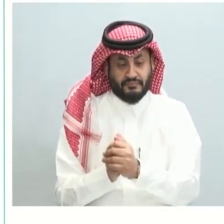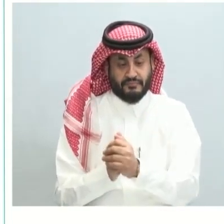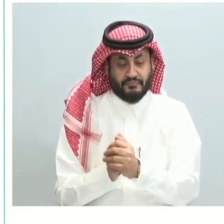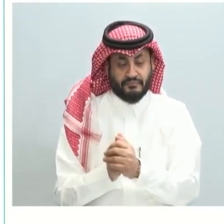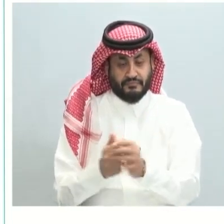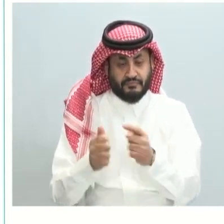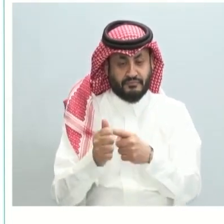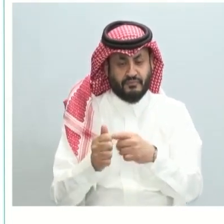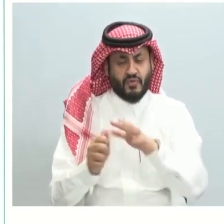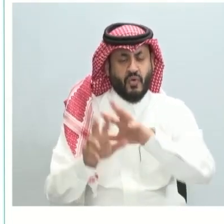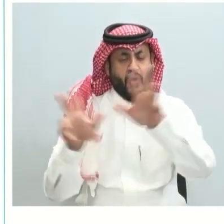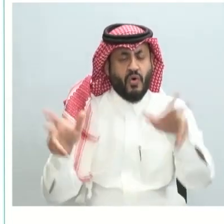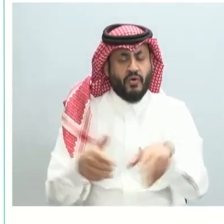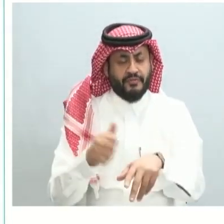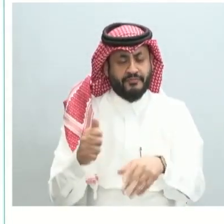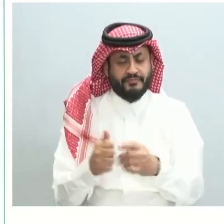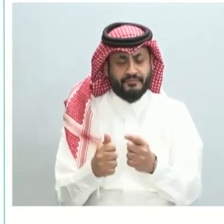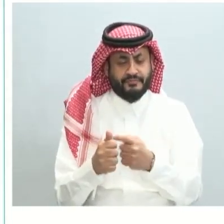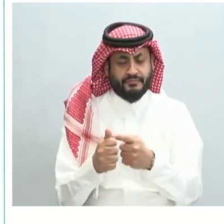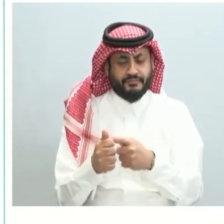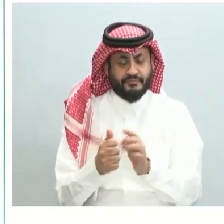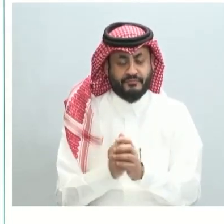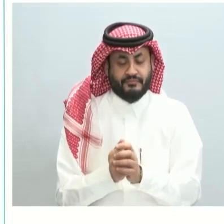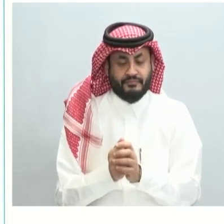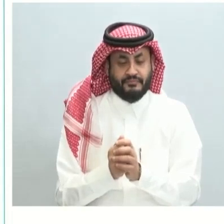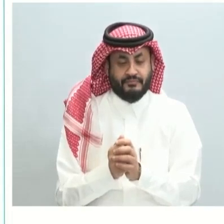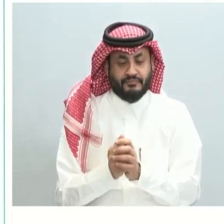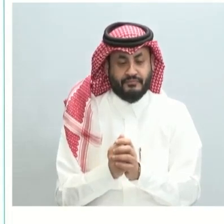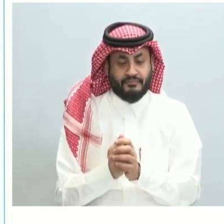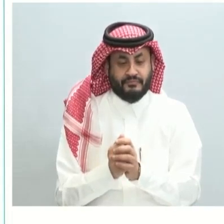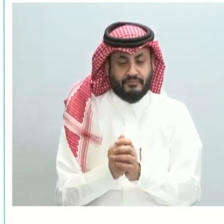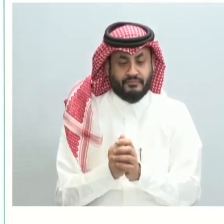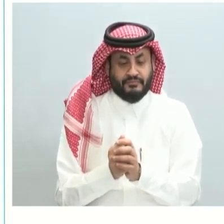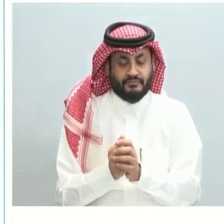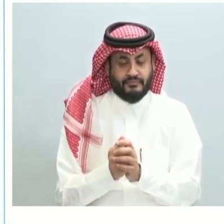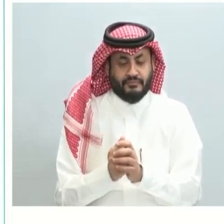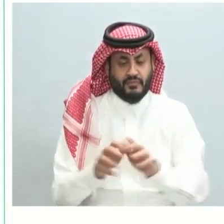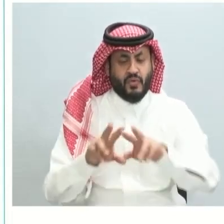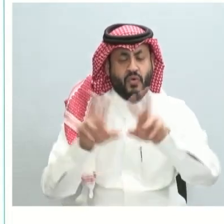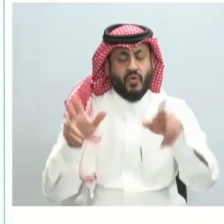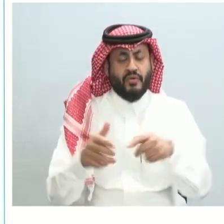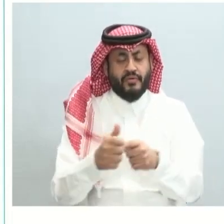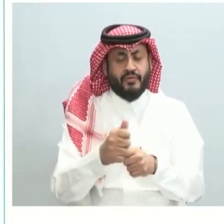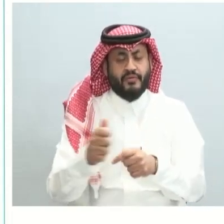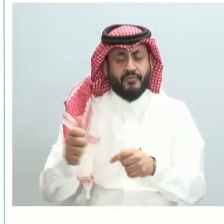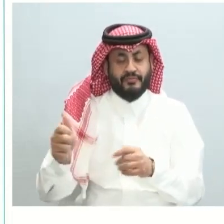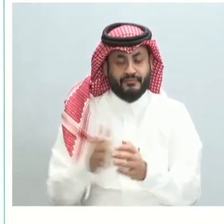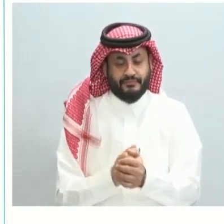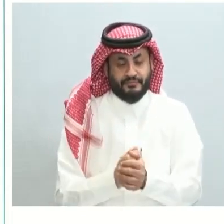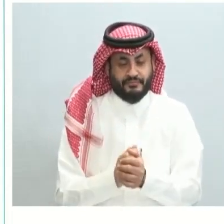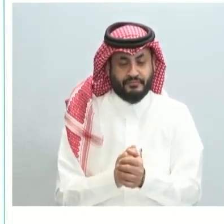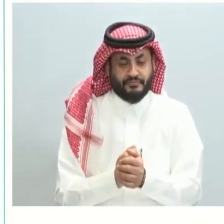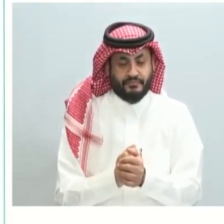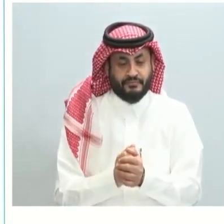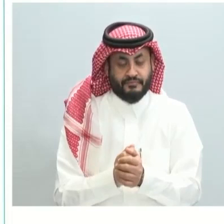letter A as the first vowel. And you can do this with all the rest of the vowels,